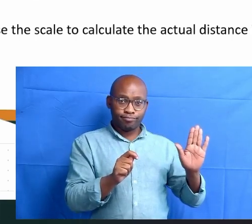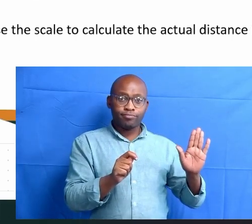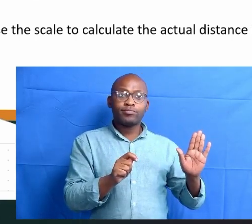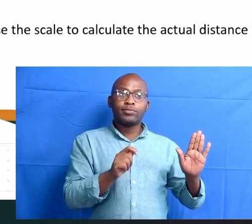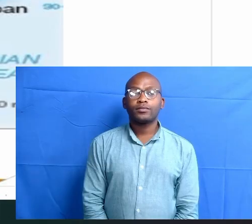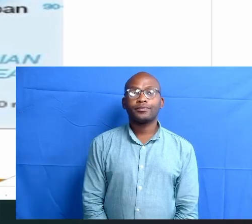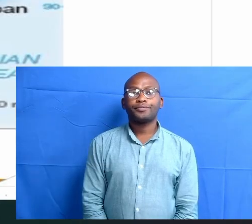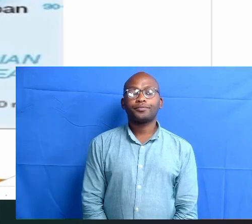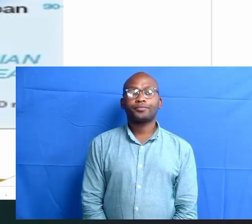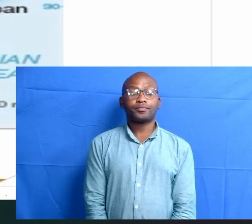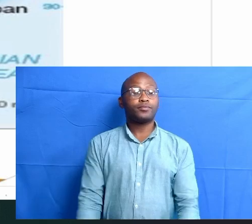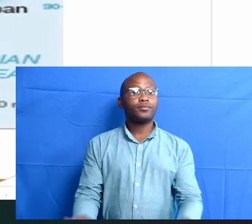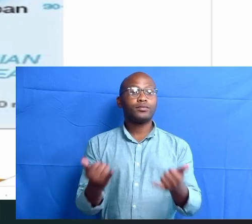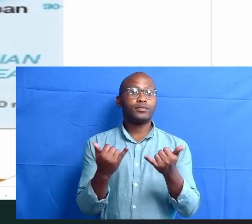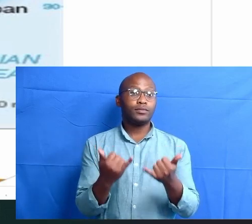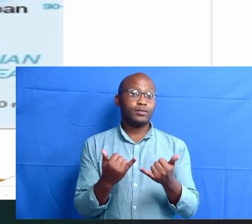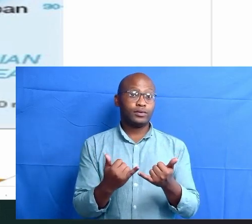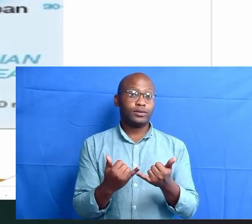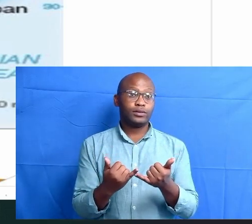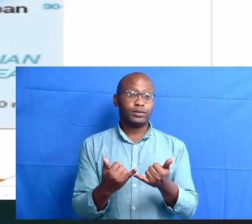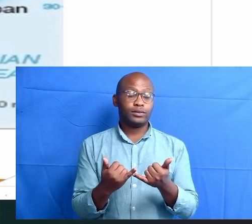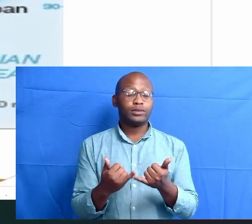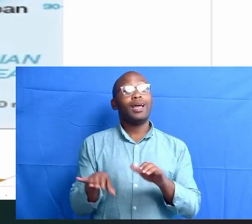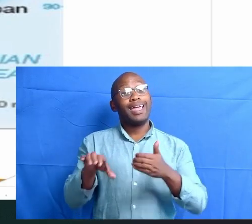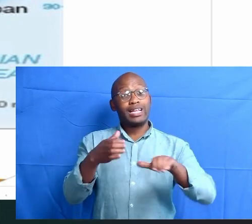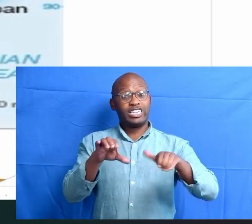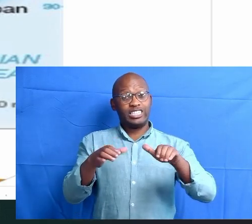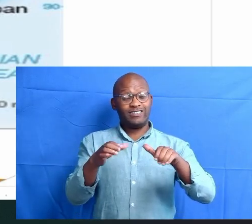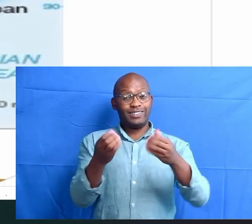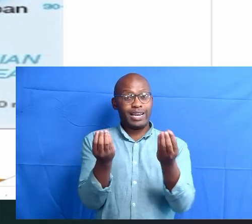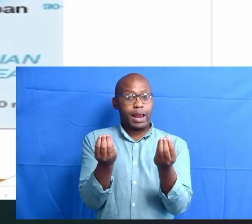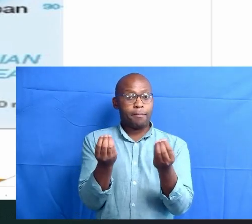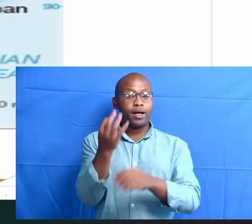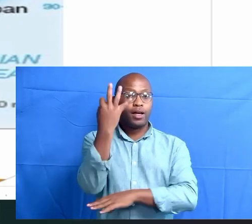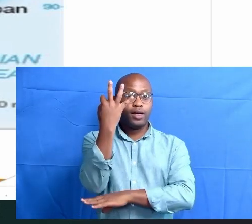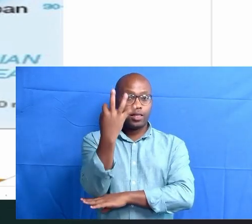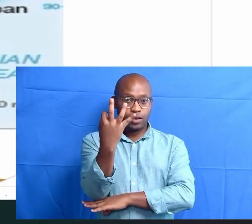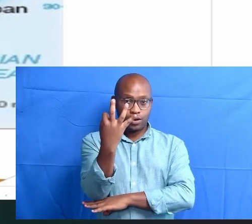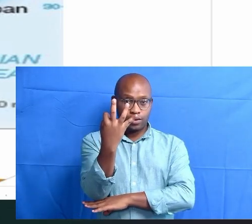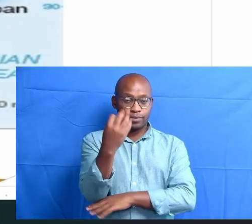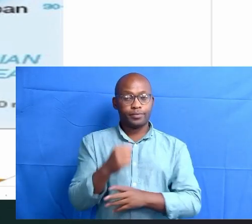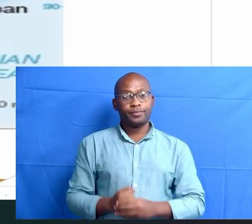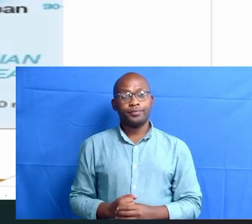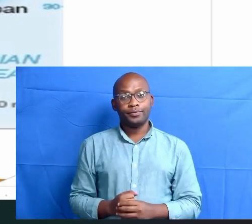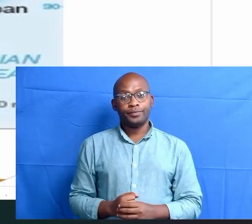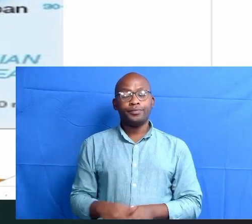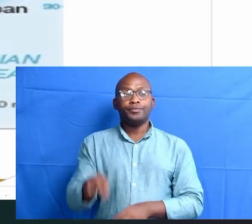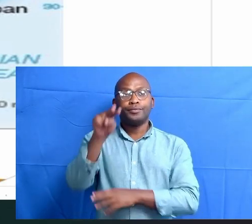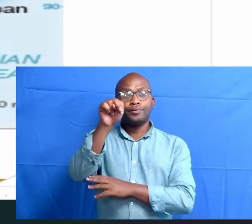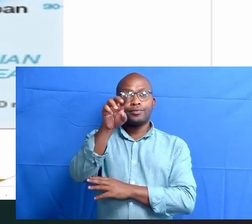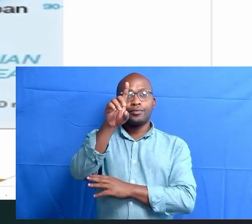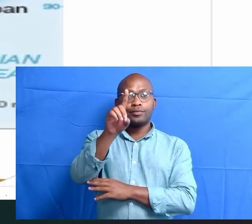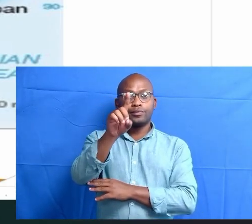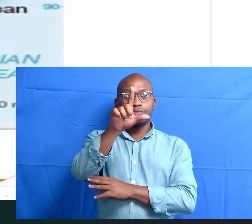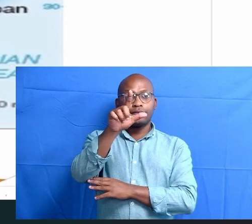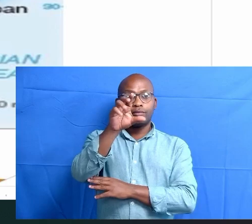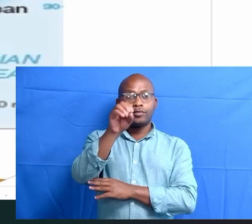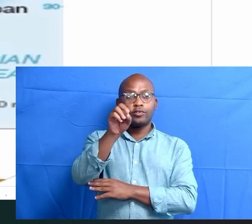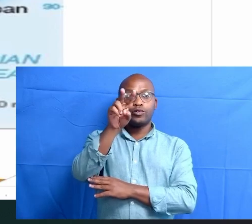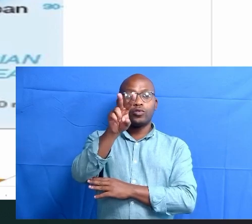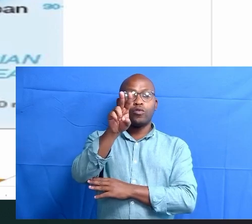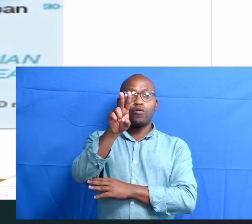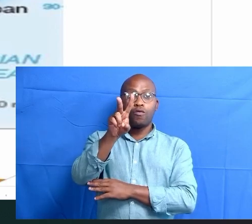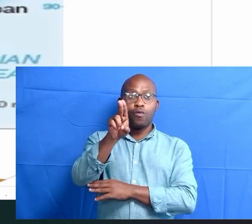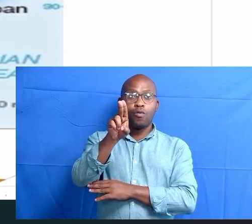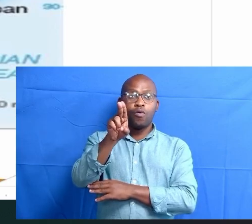different towns. Now let me just check on activity number 3. Activity number 3, which is Mr. Ndlovu and his